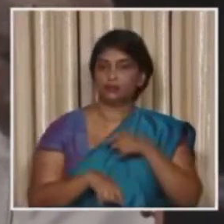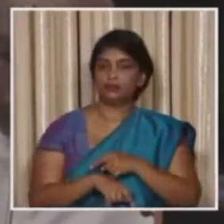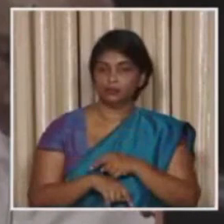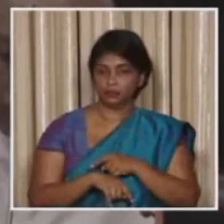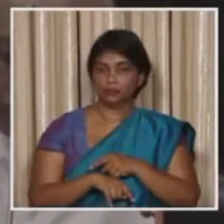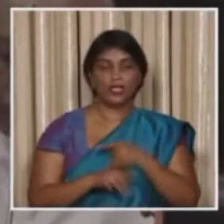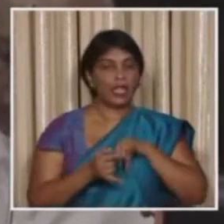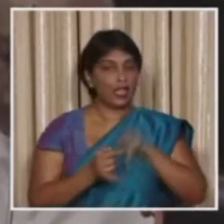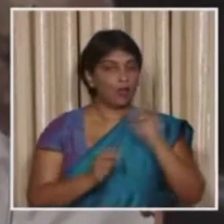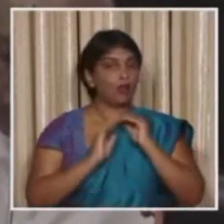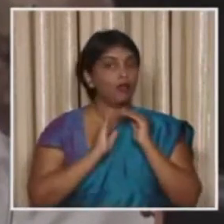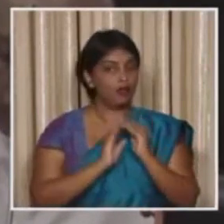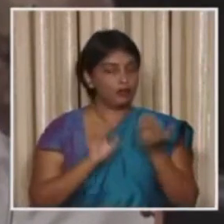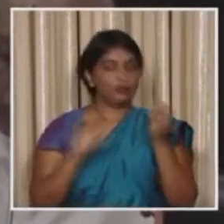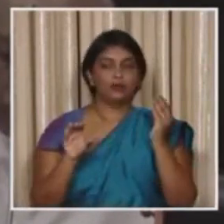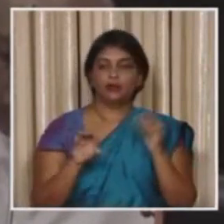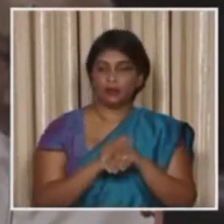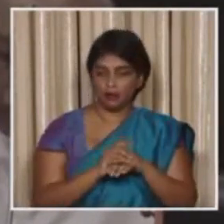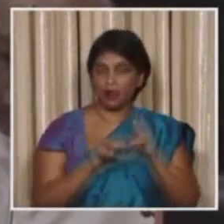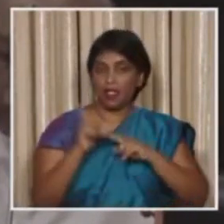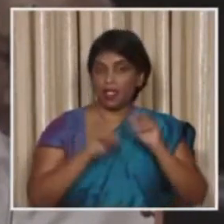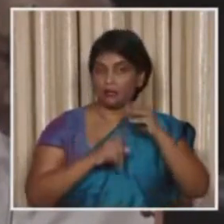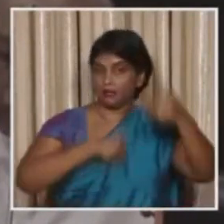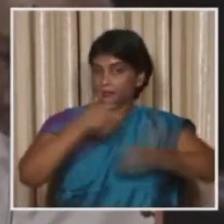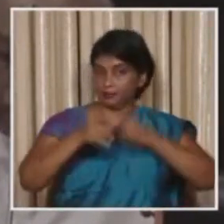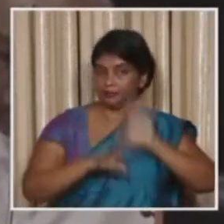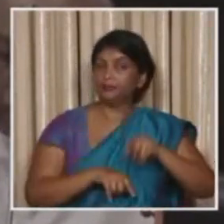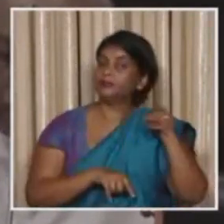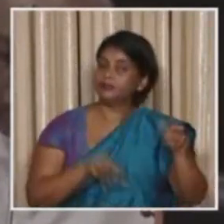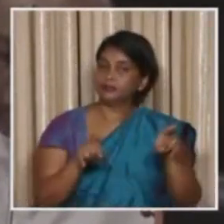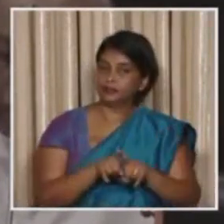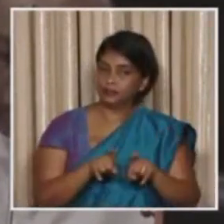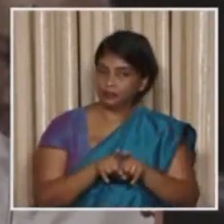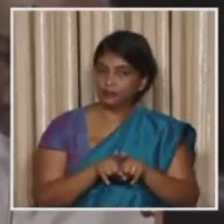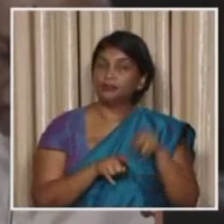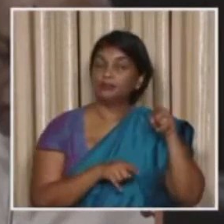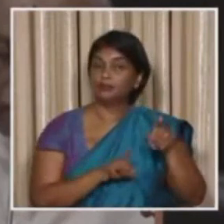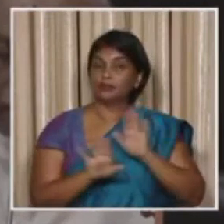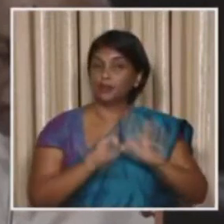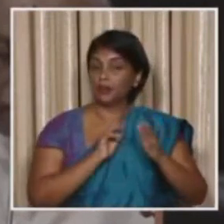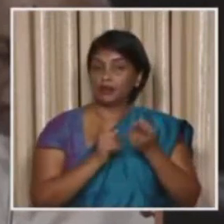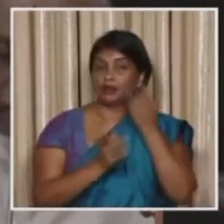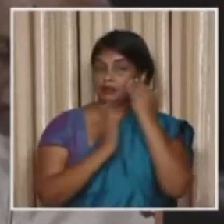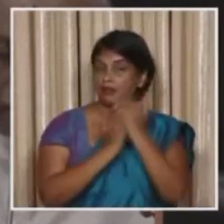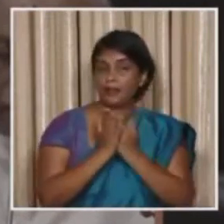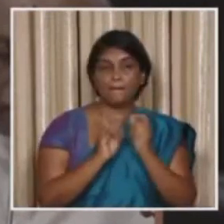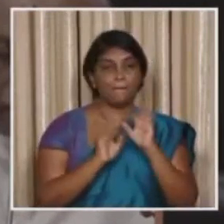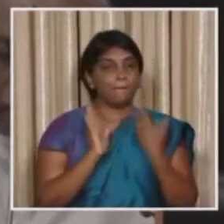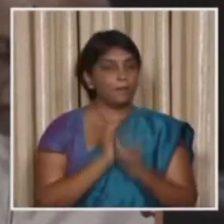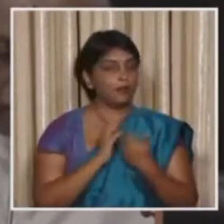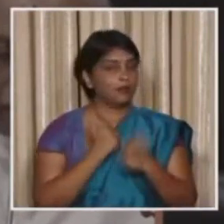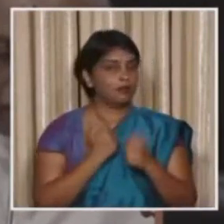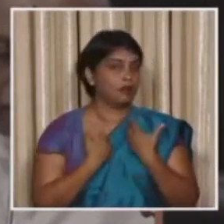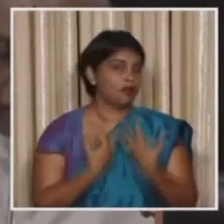for stakeholders, consultation, preparations of drafting guidelines and policies until the formal mechanism could